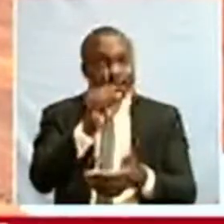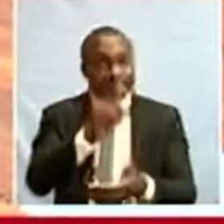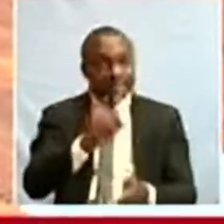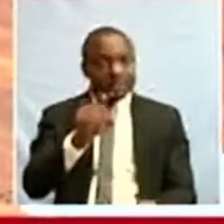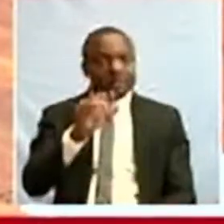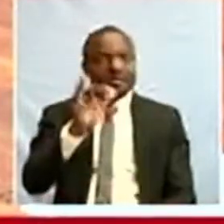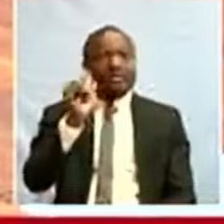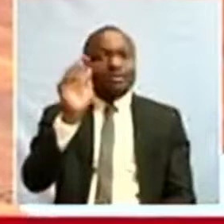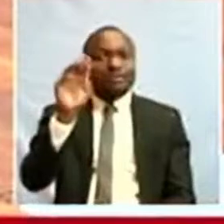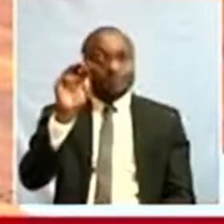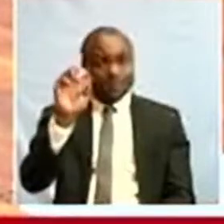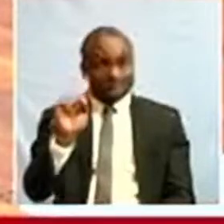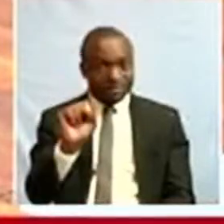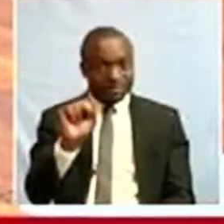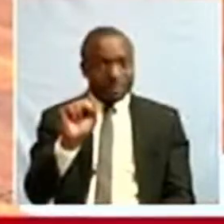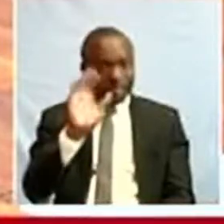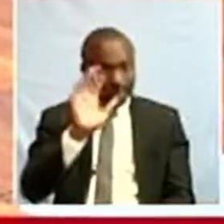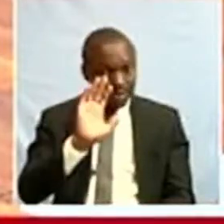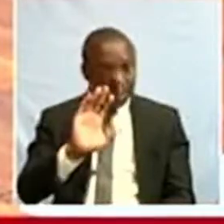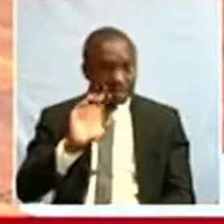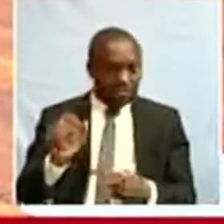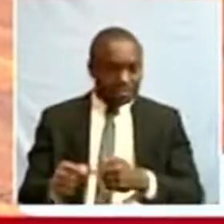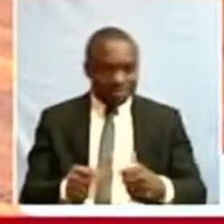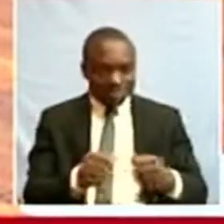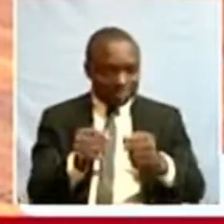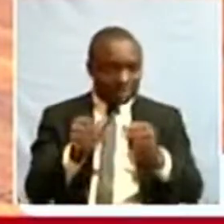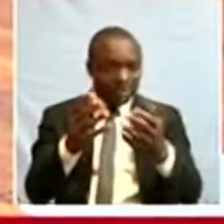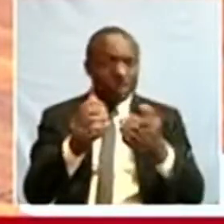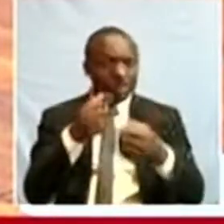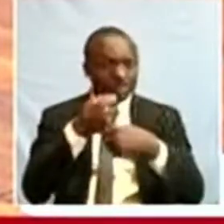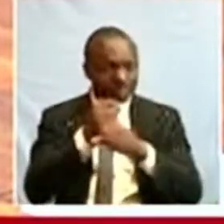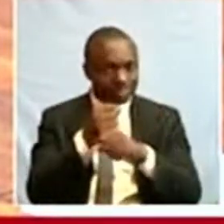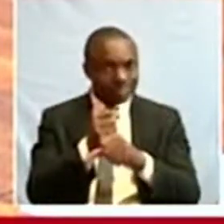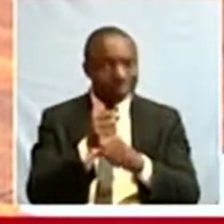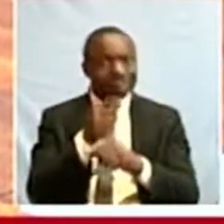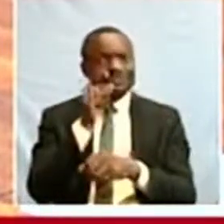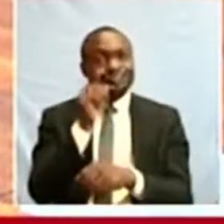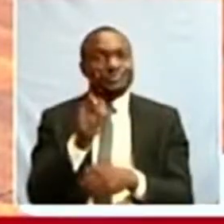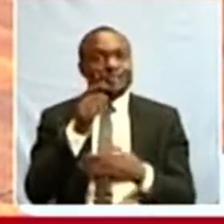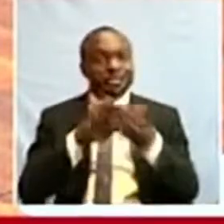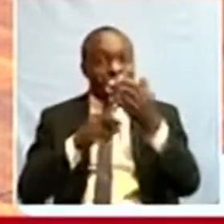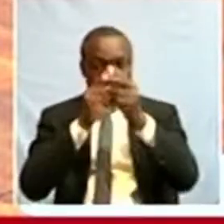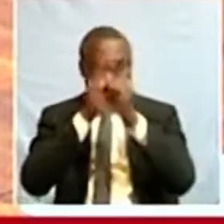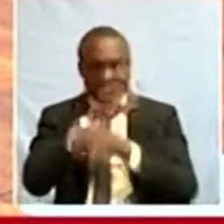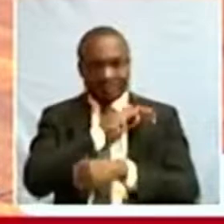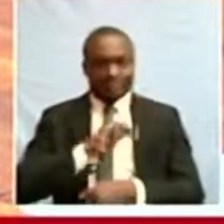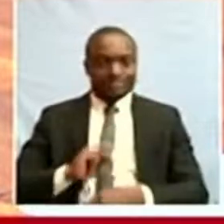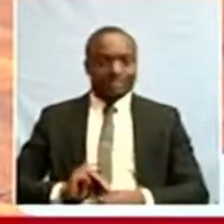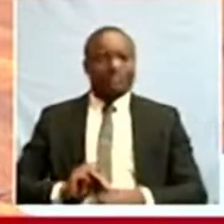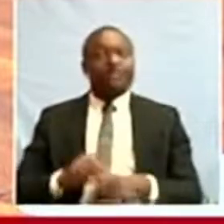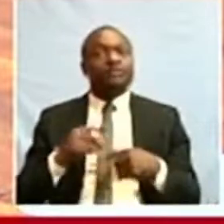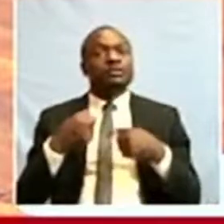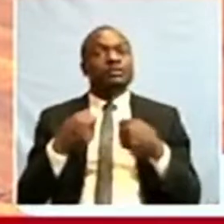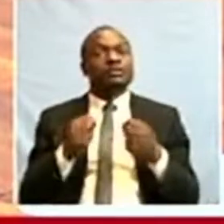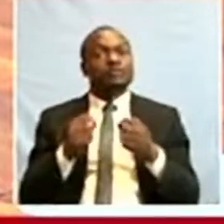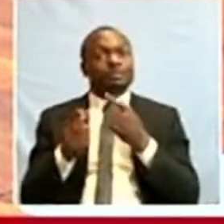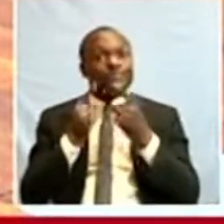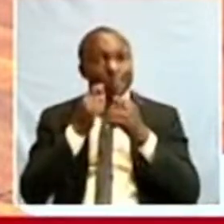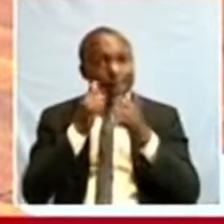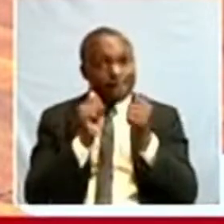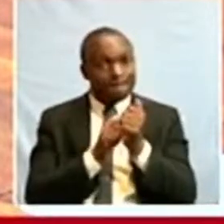mean your system, which you've come up with. And that is what the Honorable Member is trying to